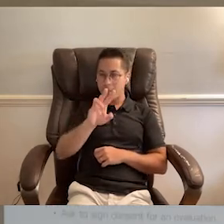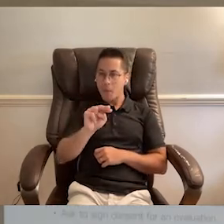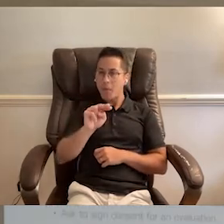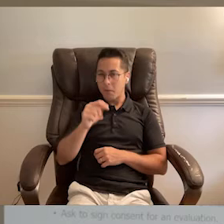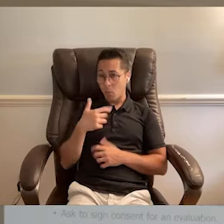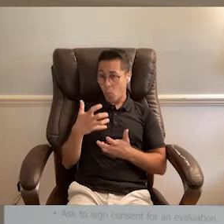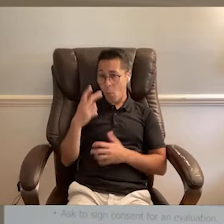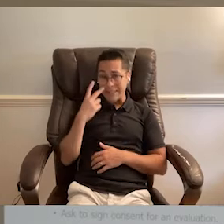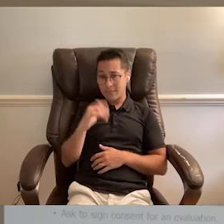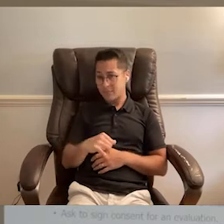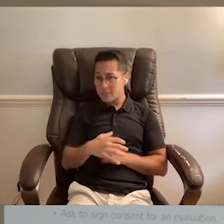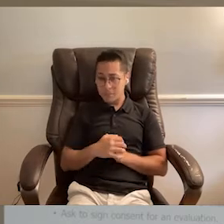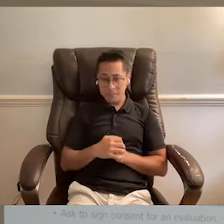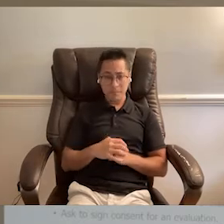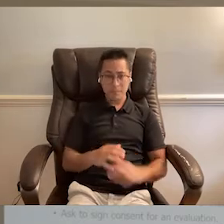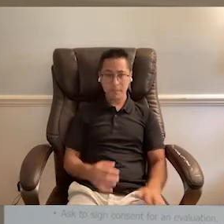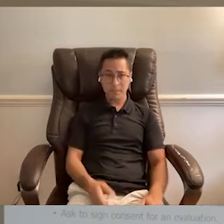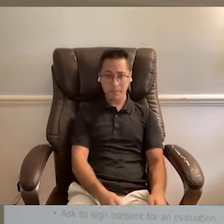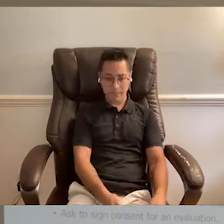Okay. So,